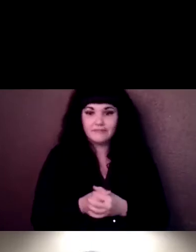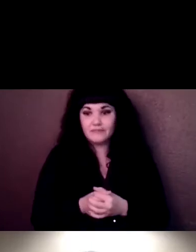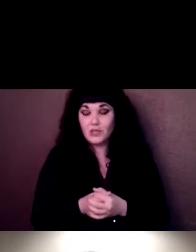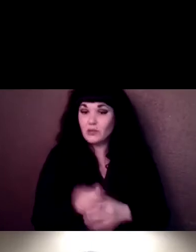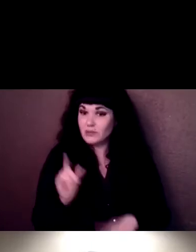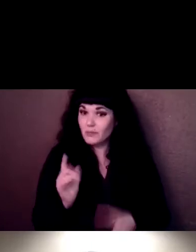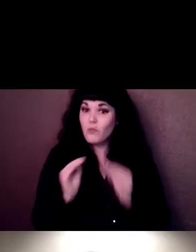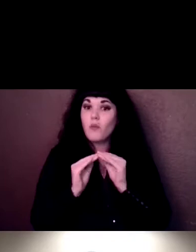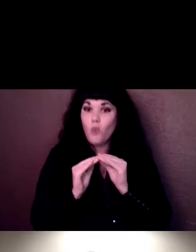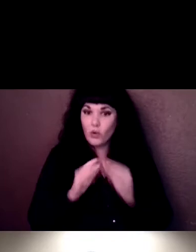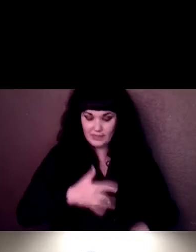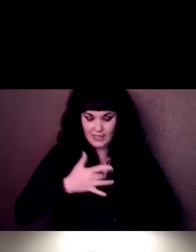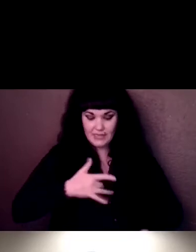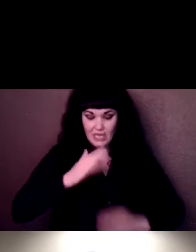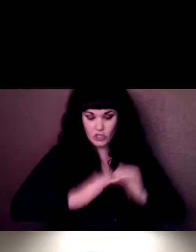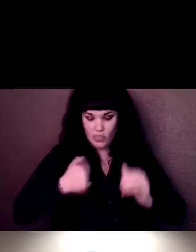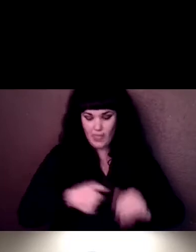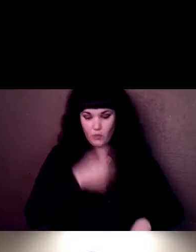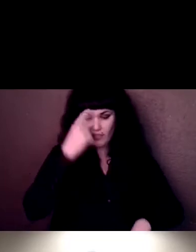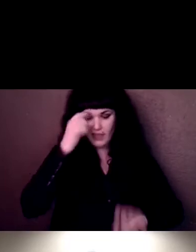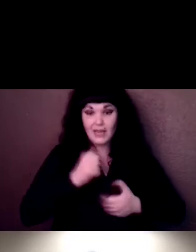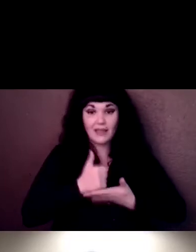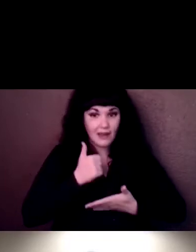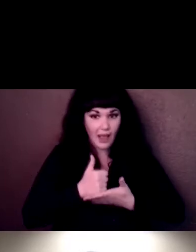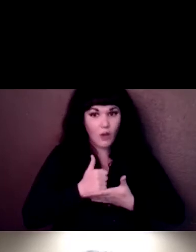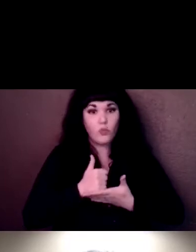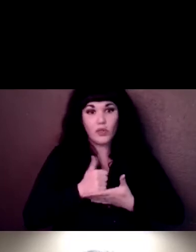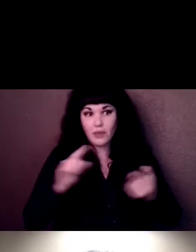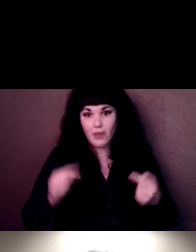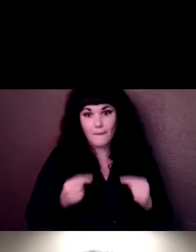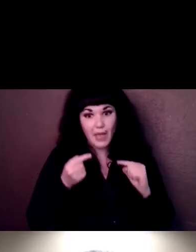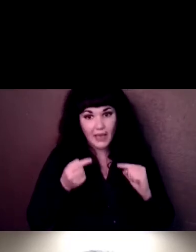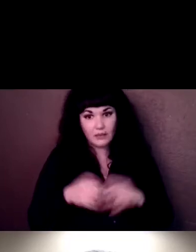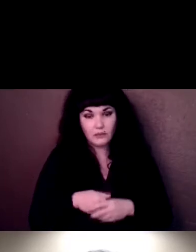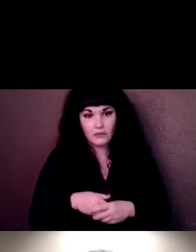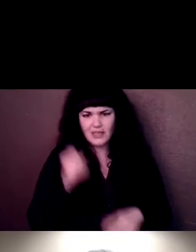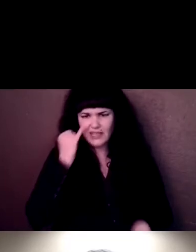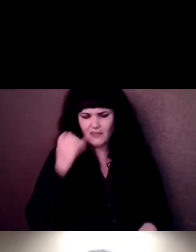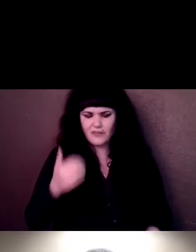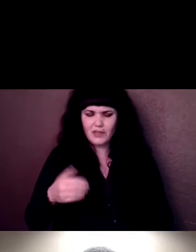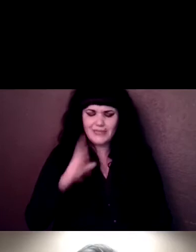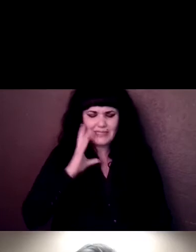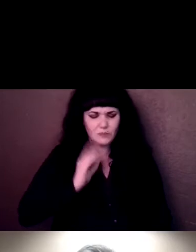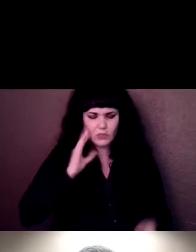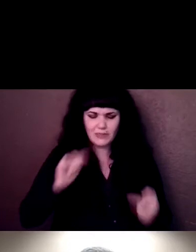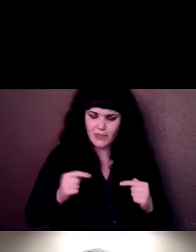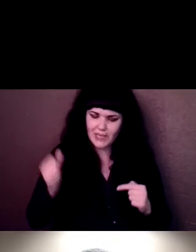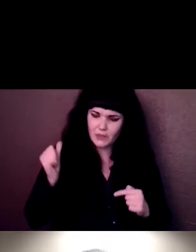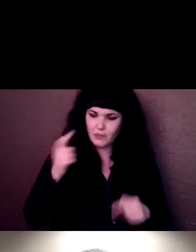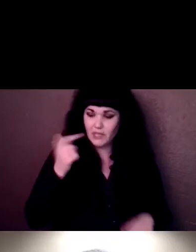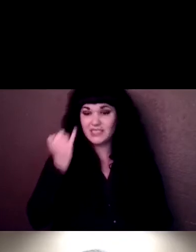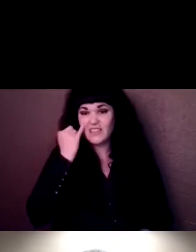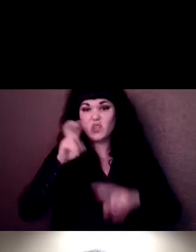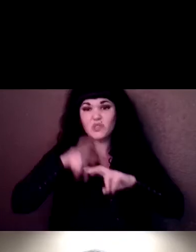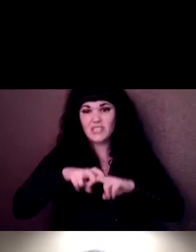think, and it can help with pain if there is pain present, because sitting with poor posture